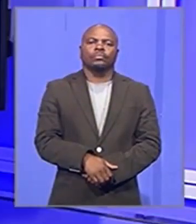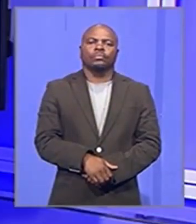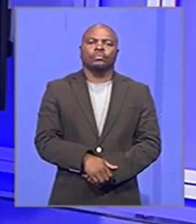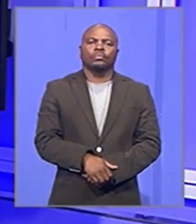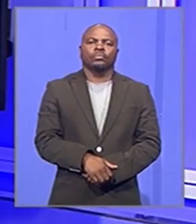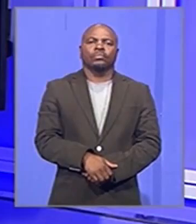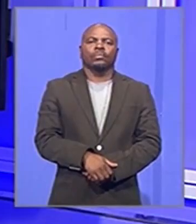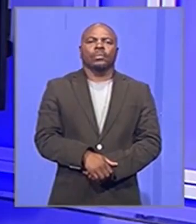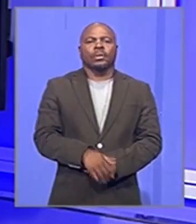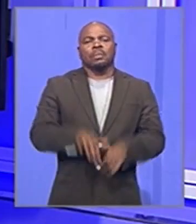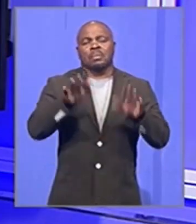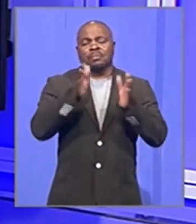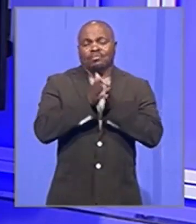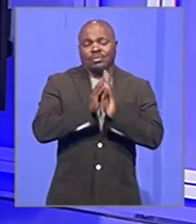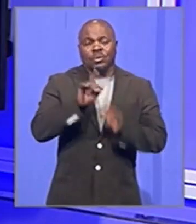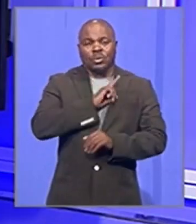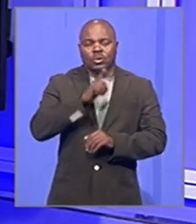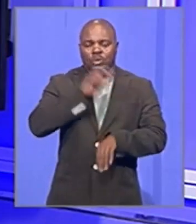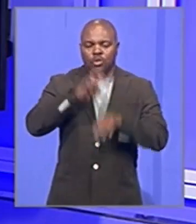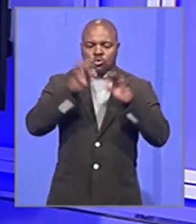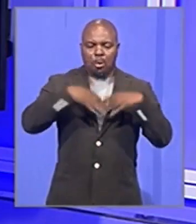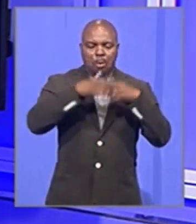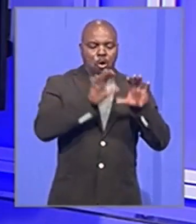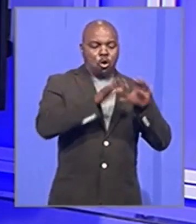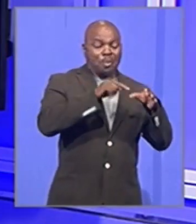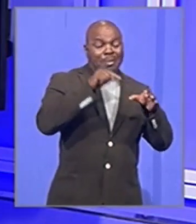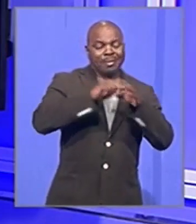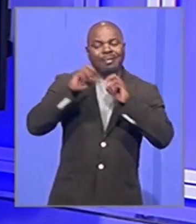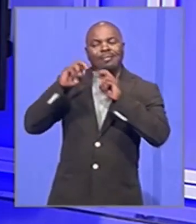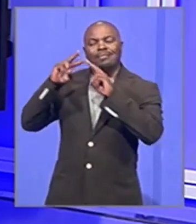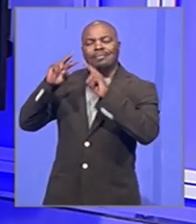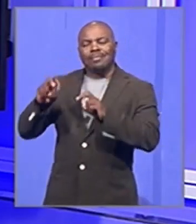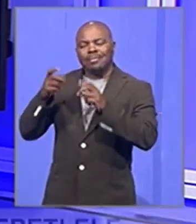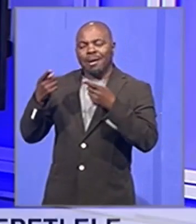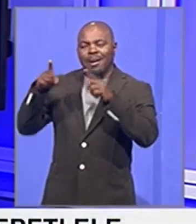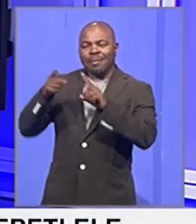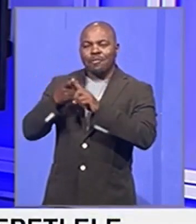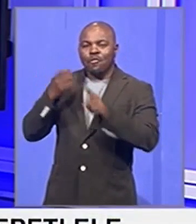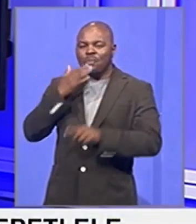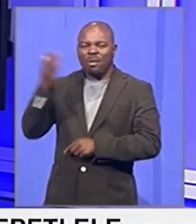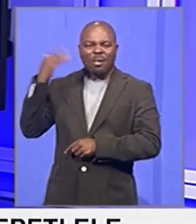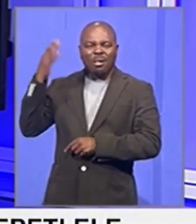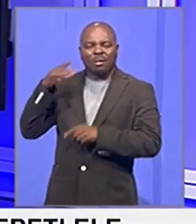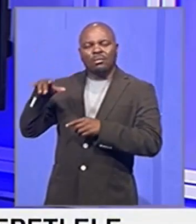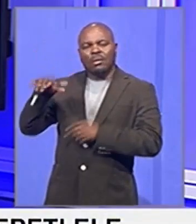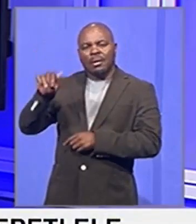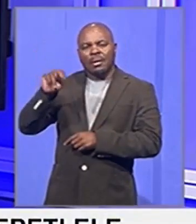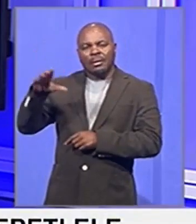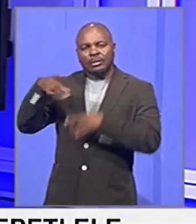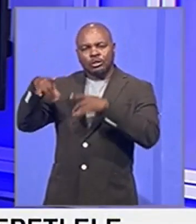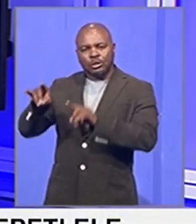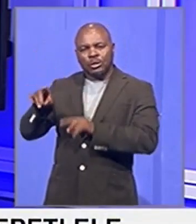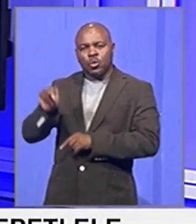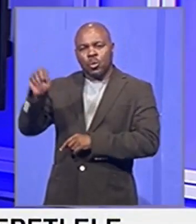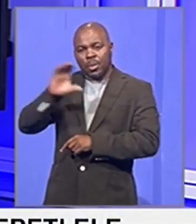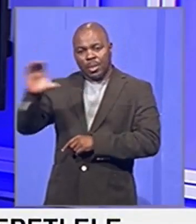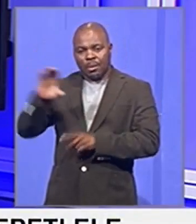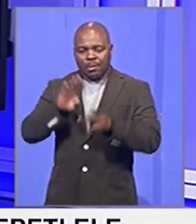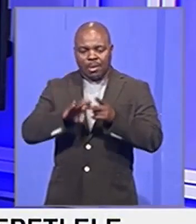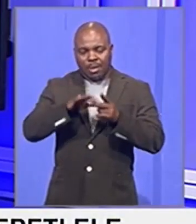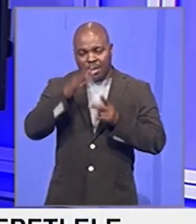Ho bile le maipiletso a matla a ho thewa komishene e tlang ho fuputsa ditumellano tsa mmuso le modulasetulo wa mehleng wa ANC provinseng ya Northern